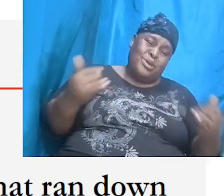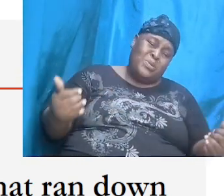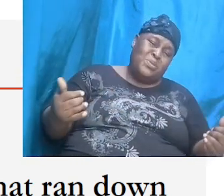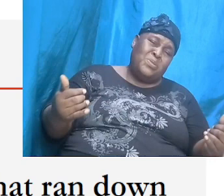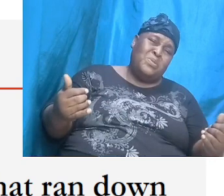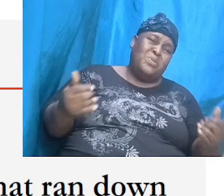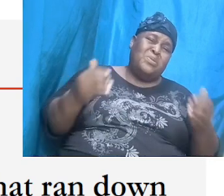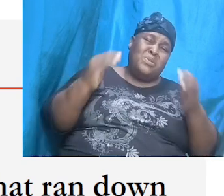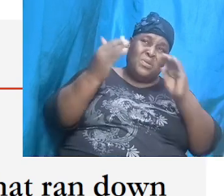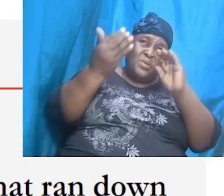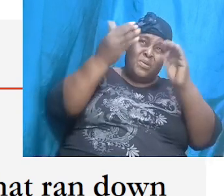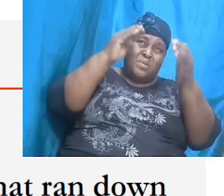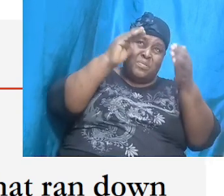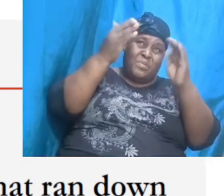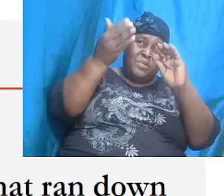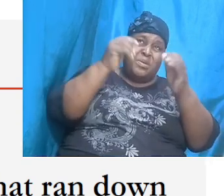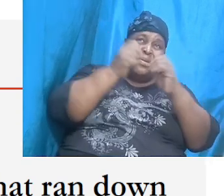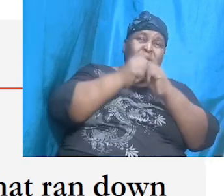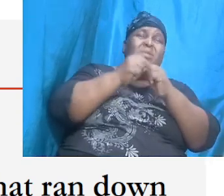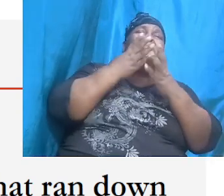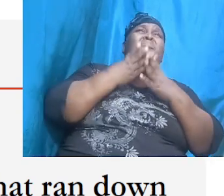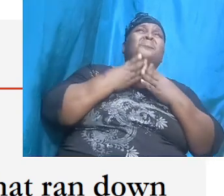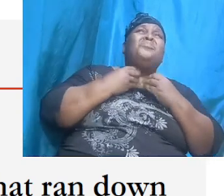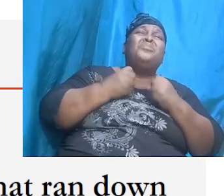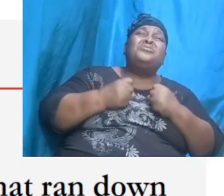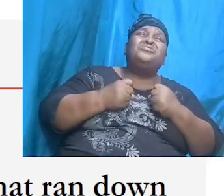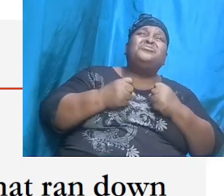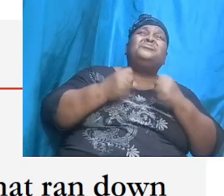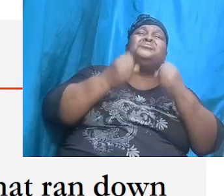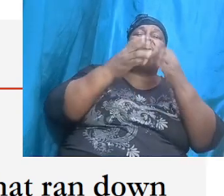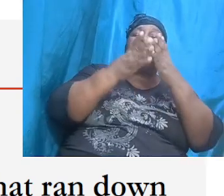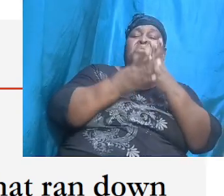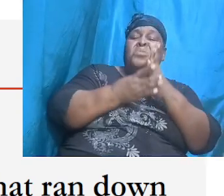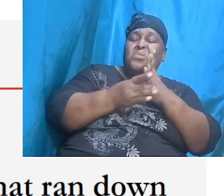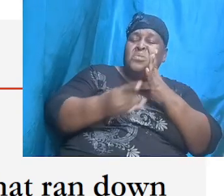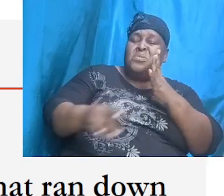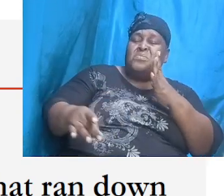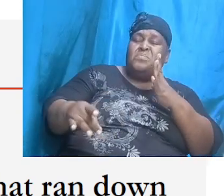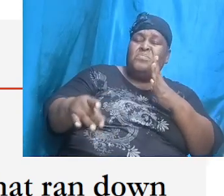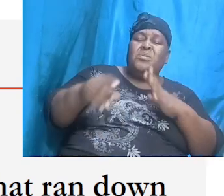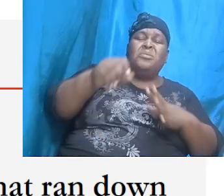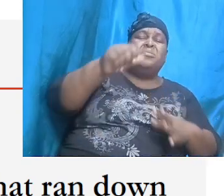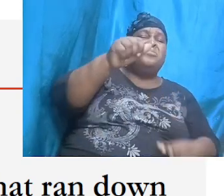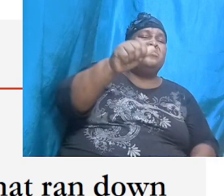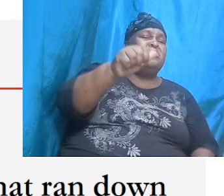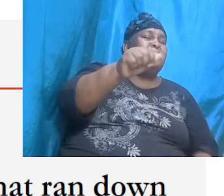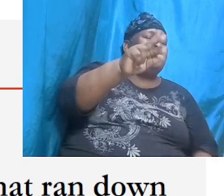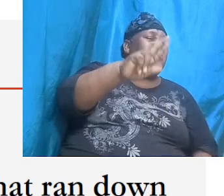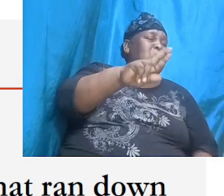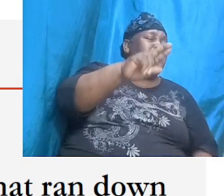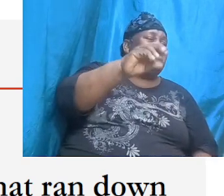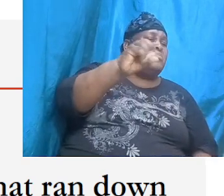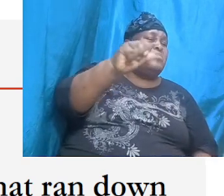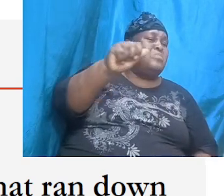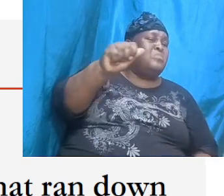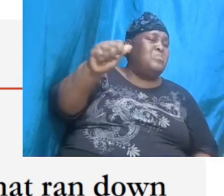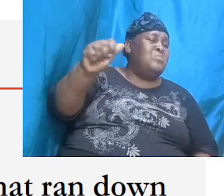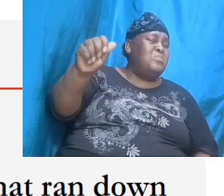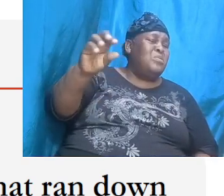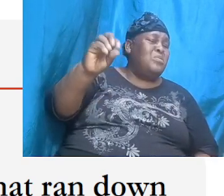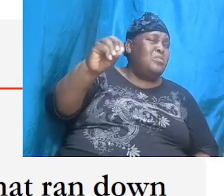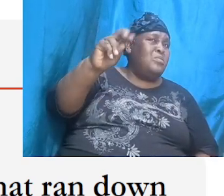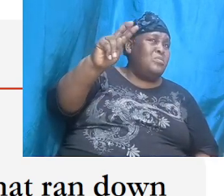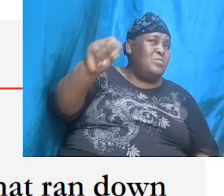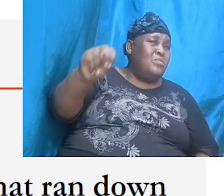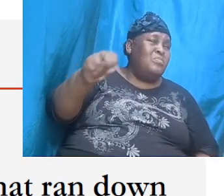is comparing it with the precious oil or the precious ointment upon Aaron's head that they usually do. And secondly, he's describing